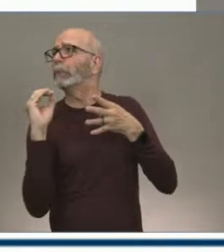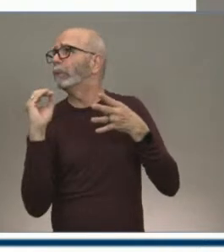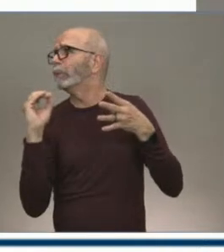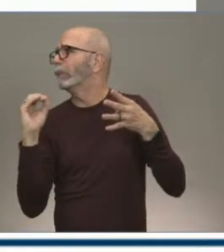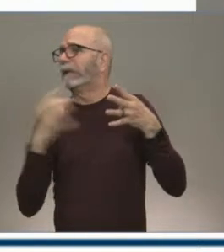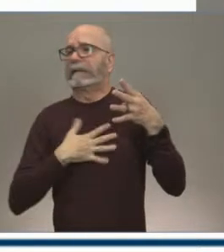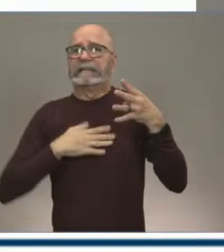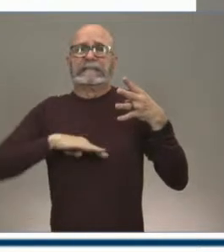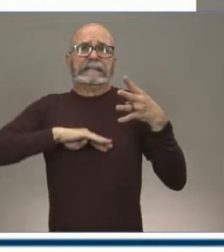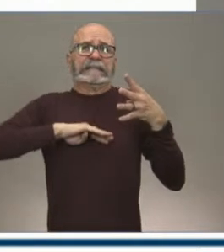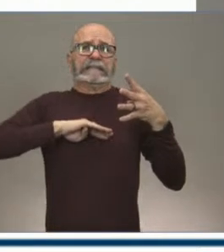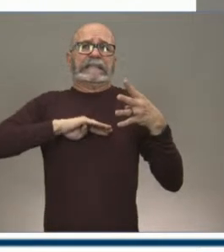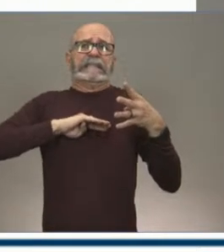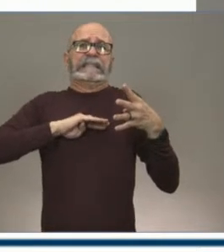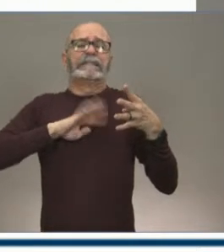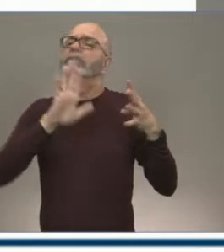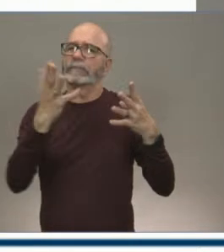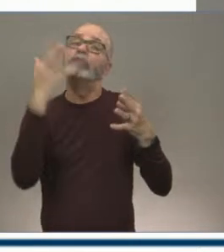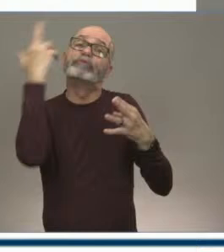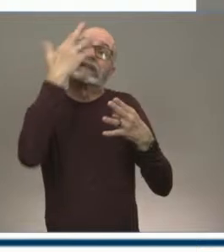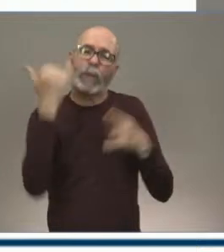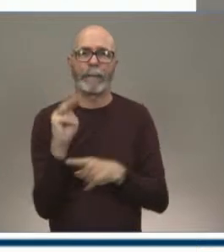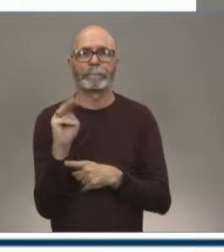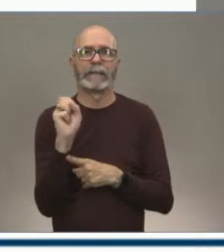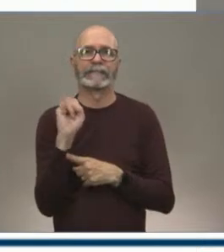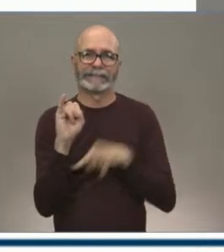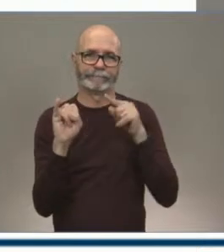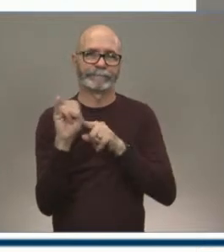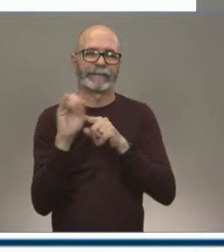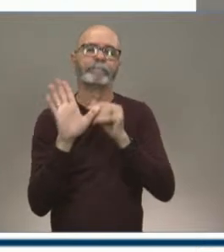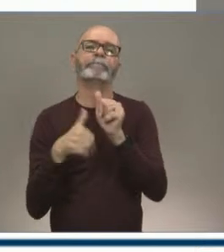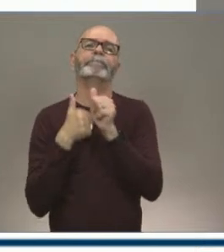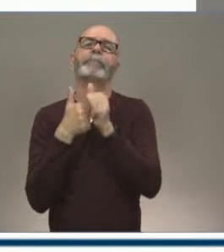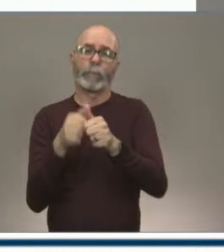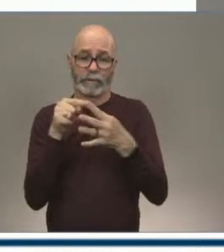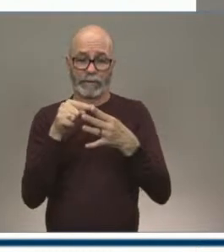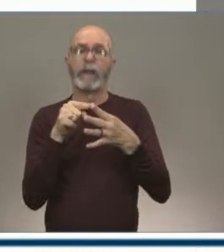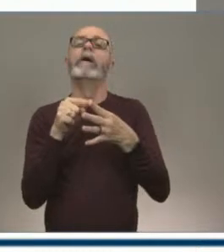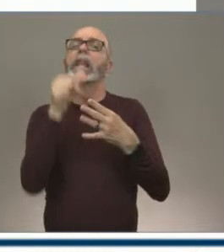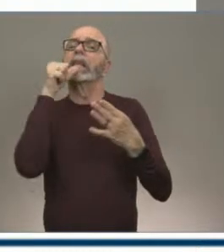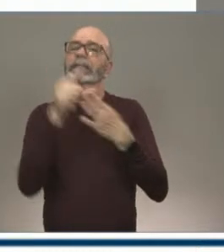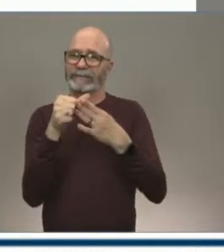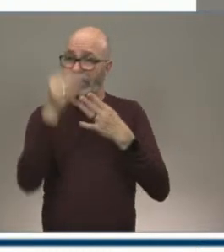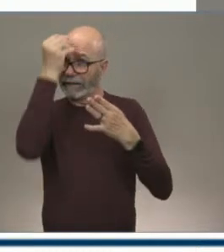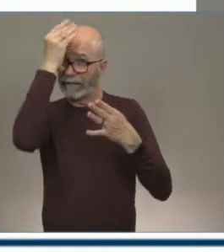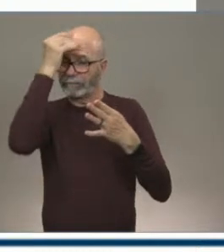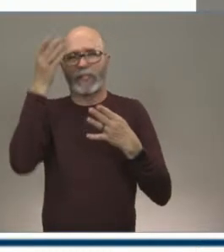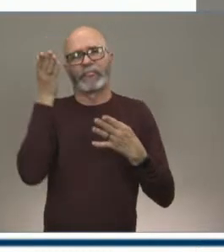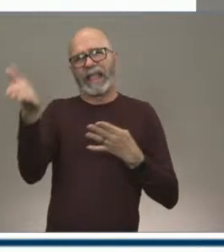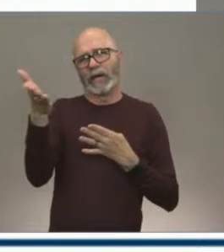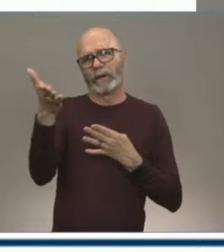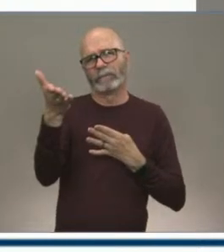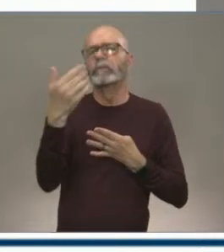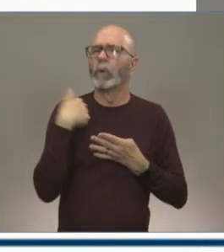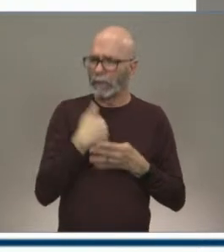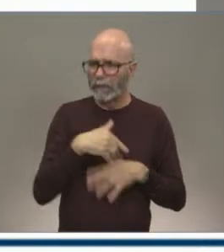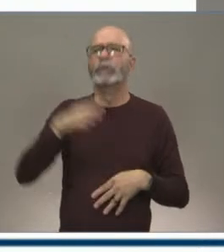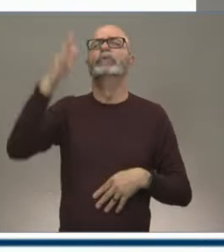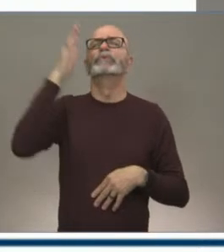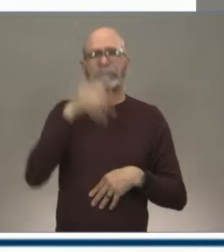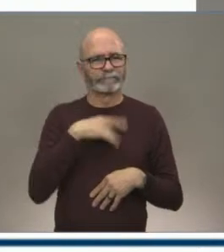contacting MSI, because MSI has all the information. They're generating the letters, but I'll take that back and we'll give I'm going to flag it for